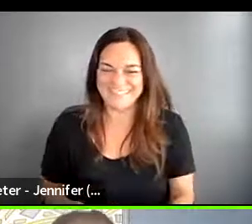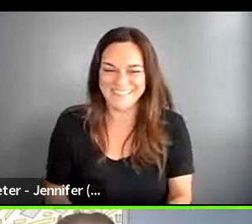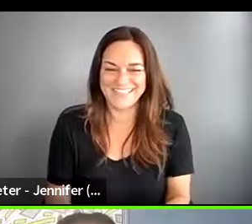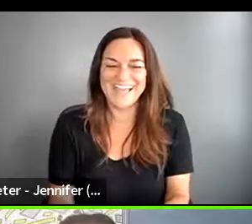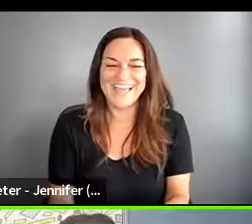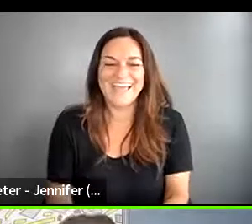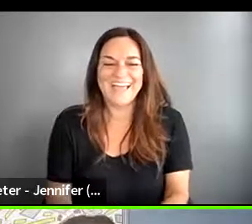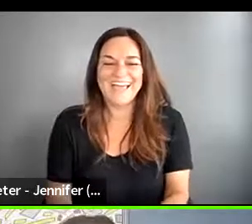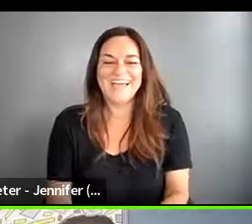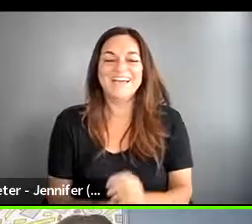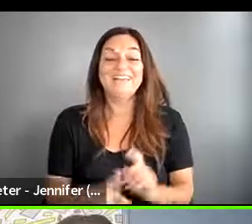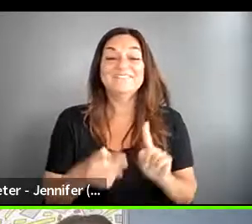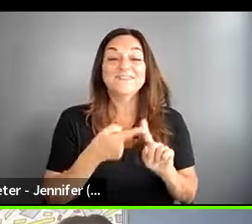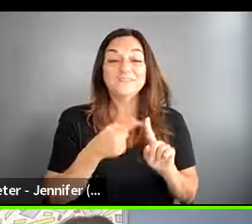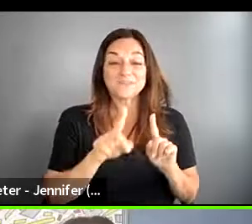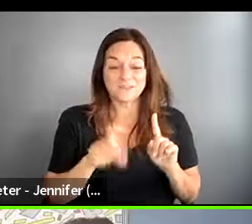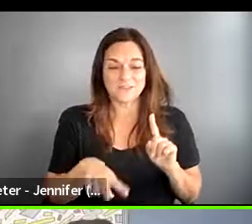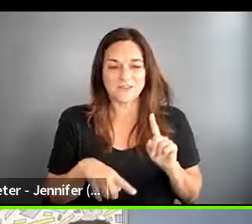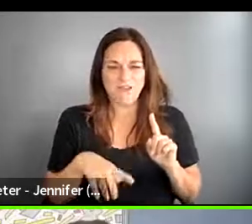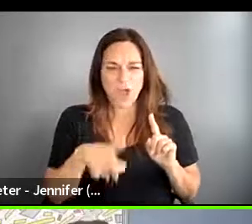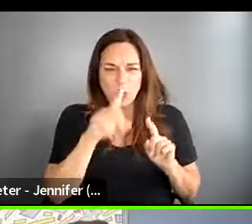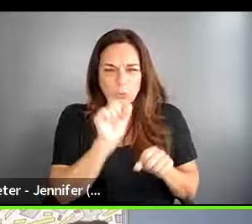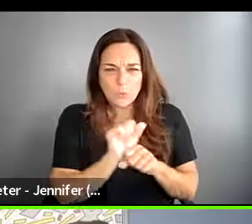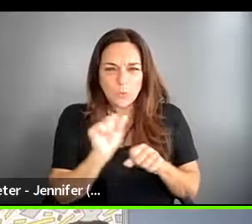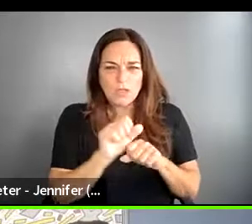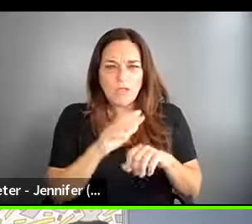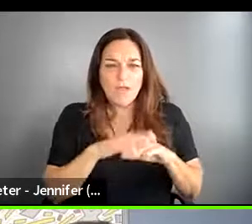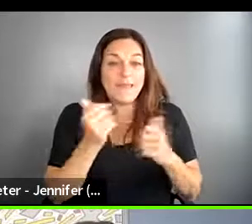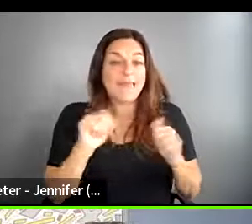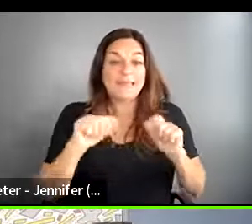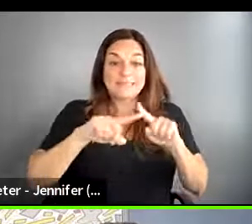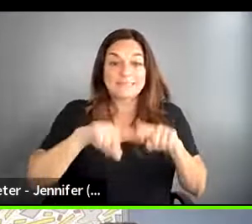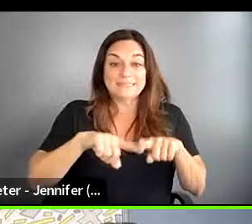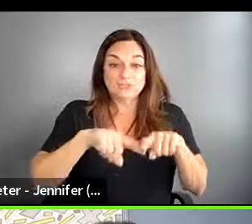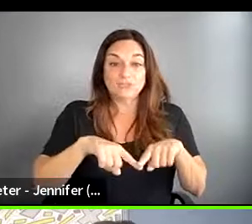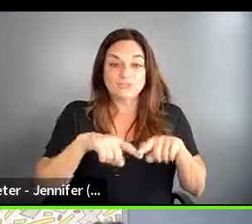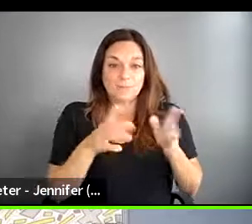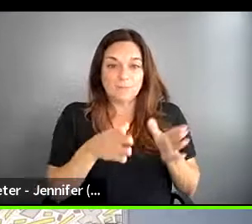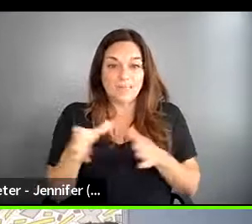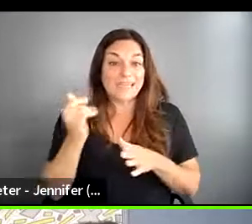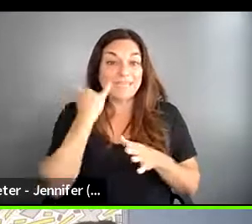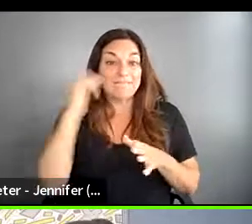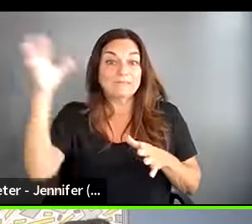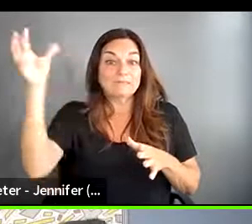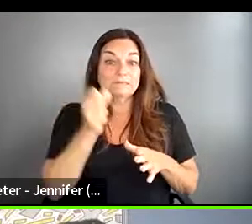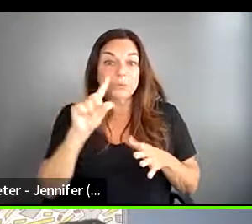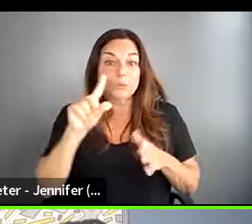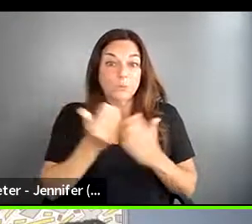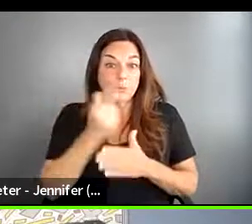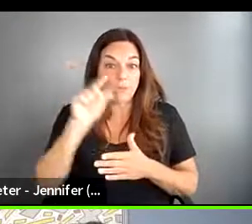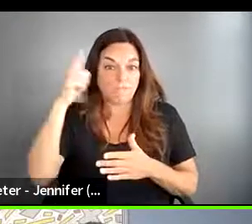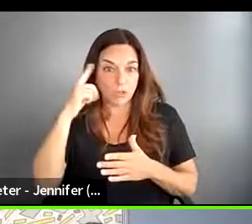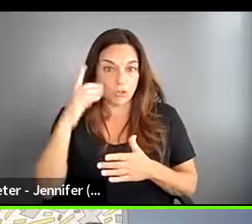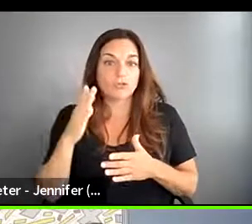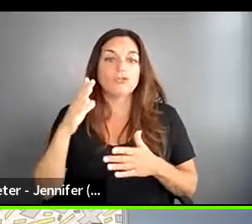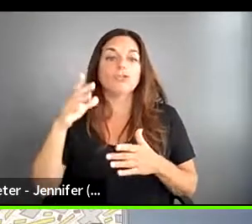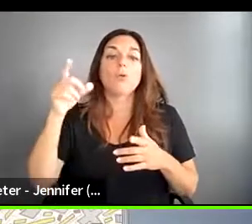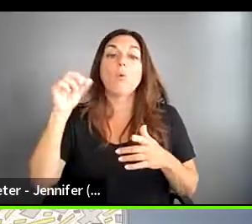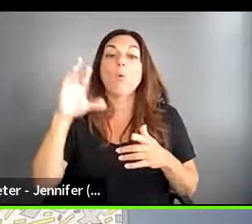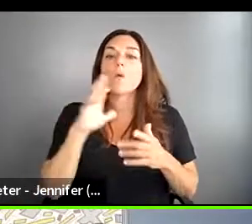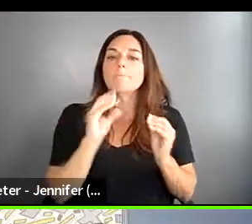All right, so the first question, are you working on any contingency plans in case we have a new governor and or a more